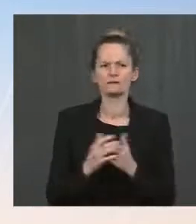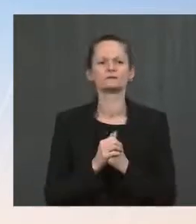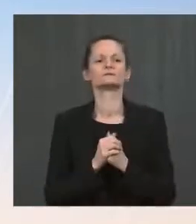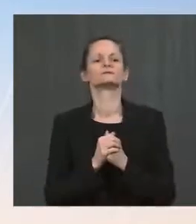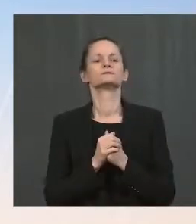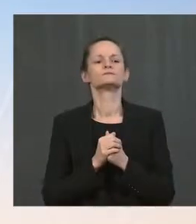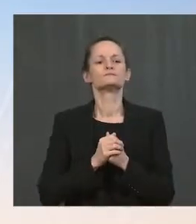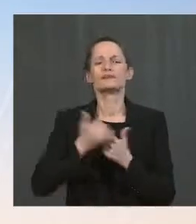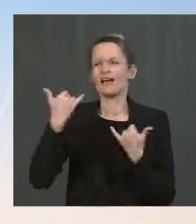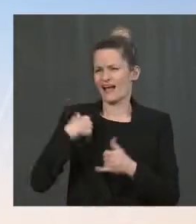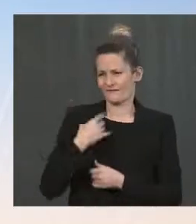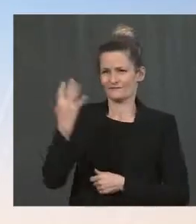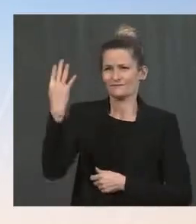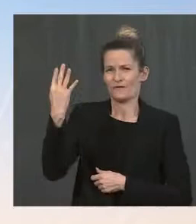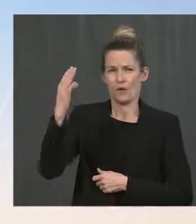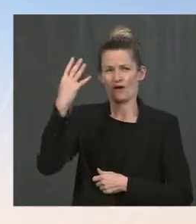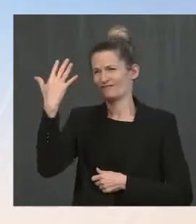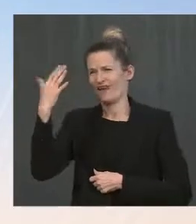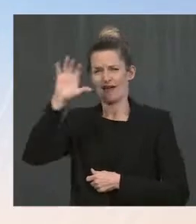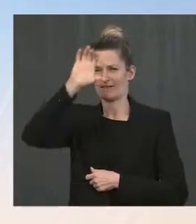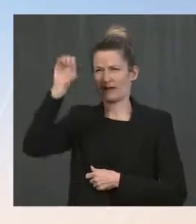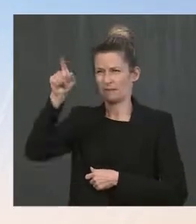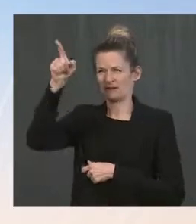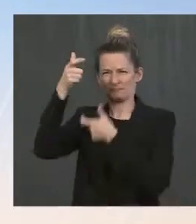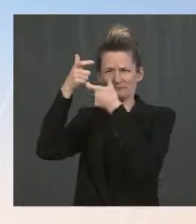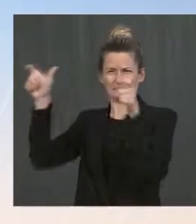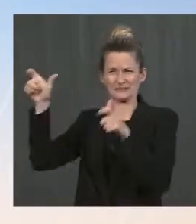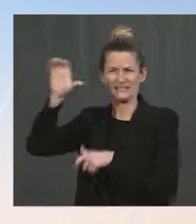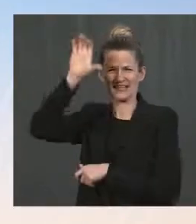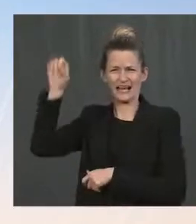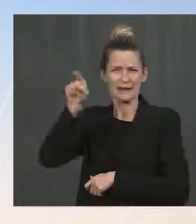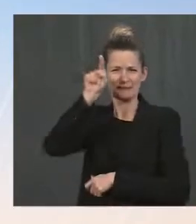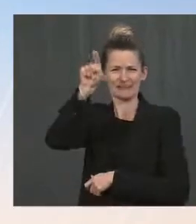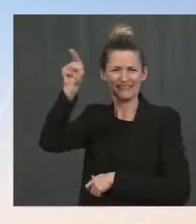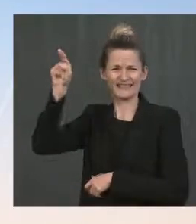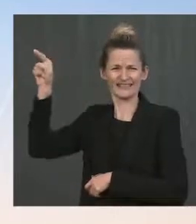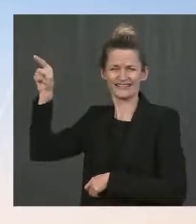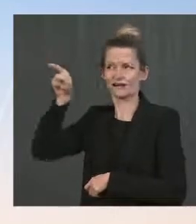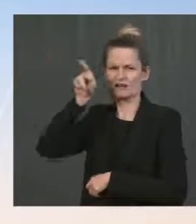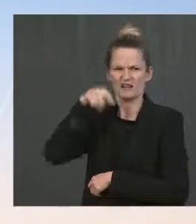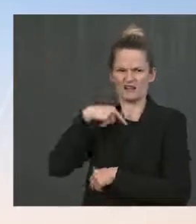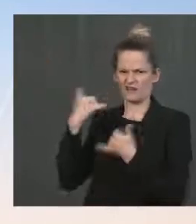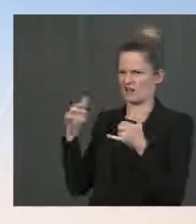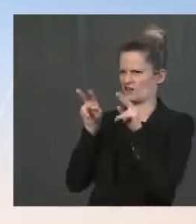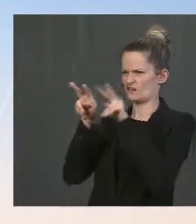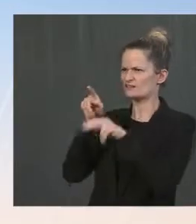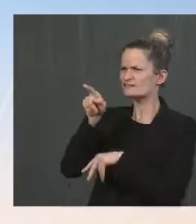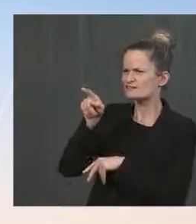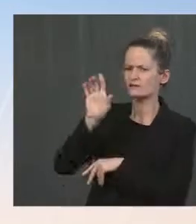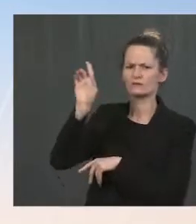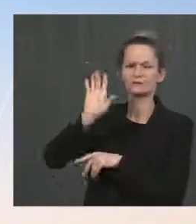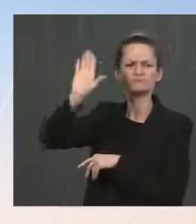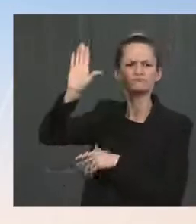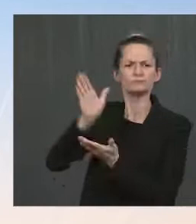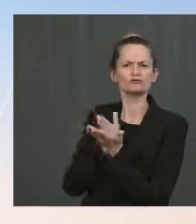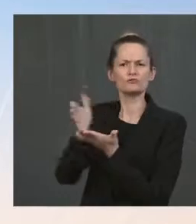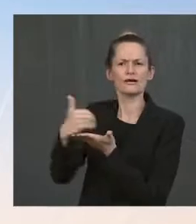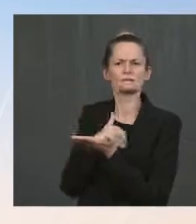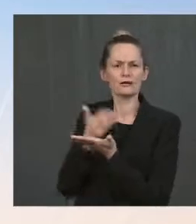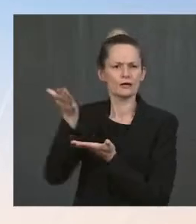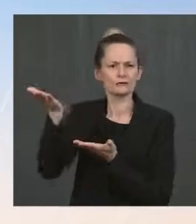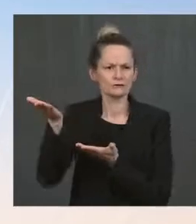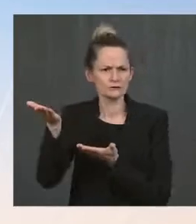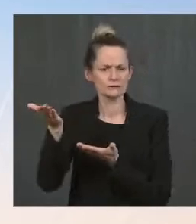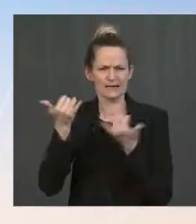determine whether or not the prices that are being paid to farmers are fair. And so we are producing studies, recently